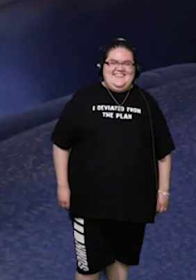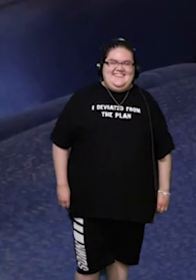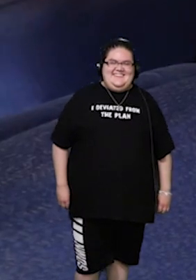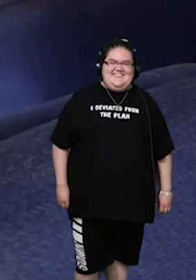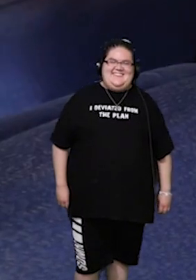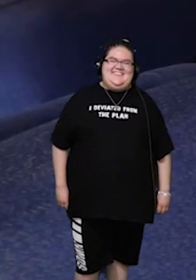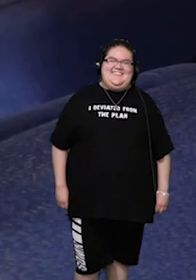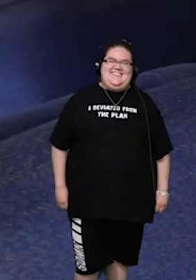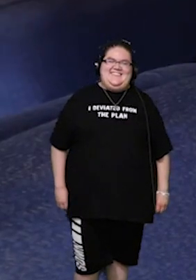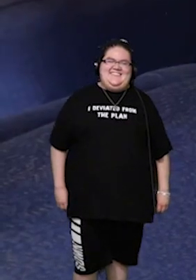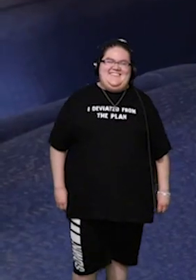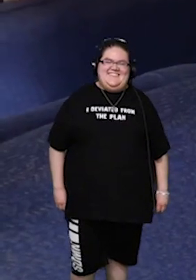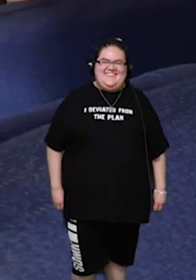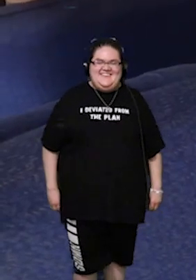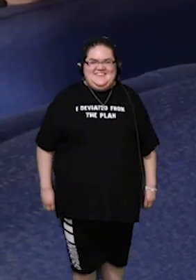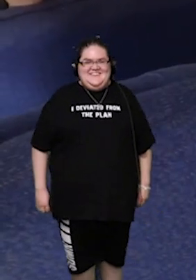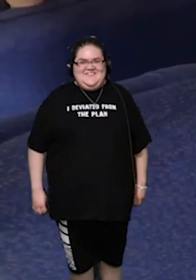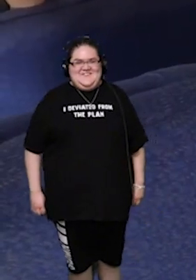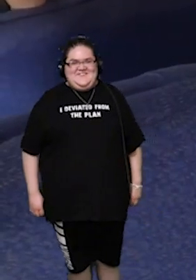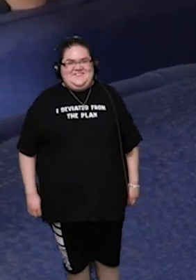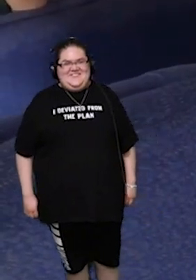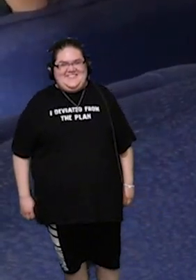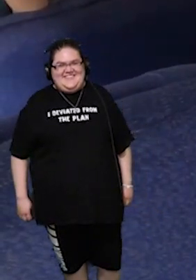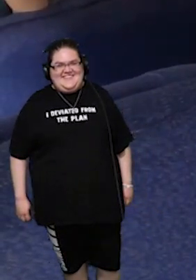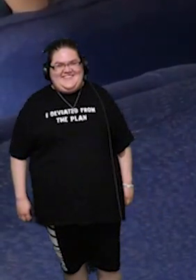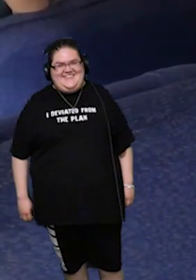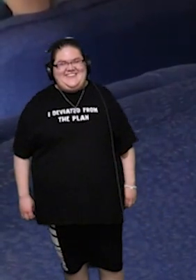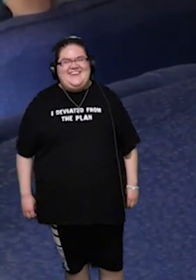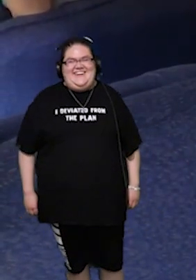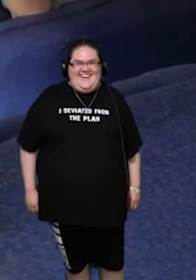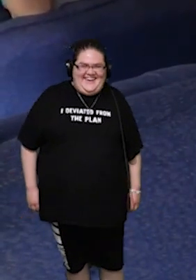God, it's weird though, because like the seats, I think there's something wrong with them.